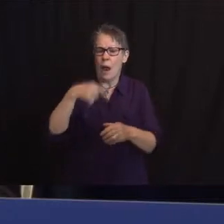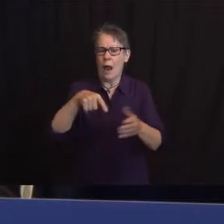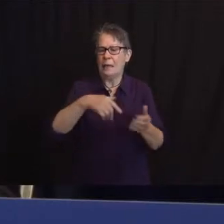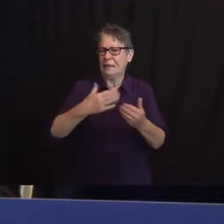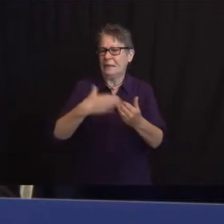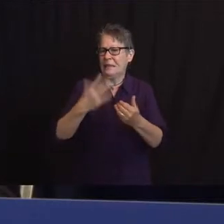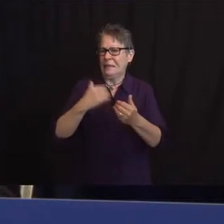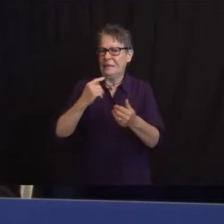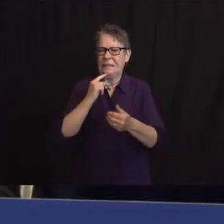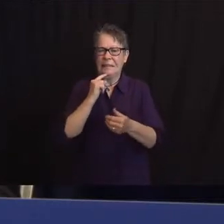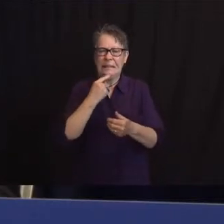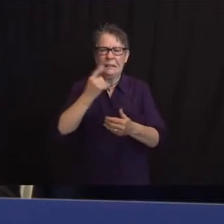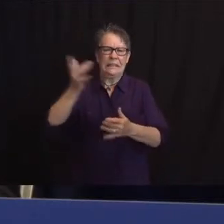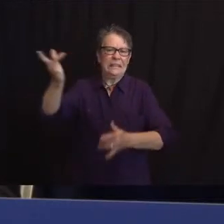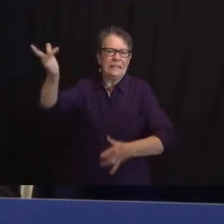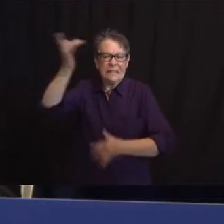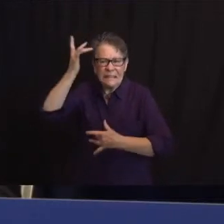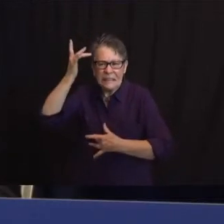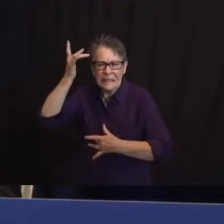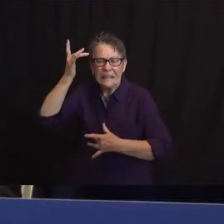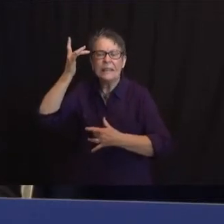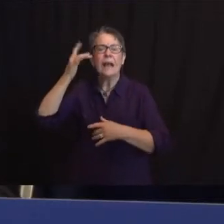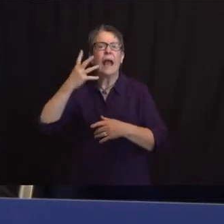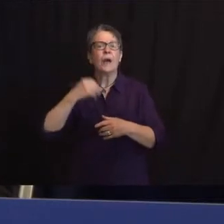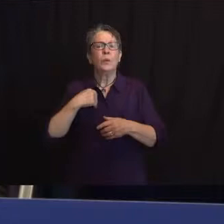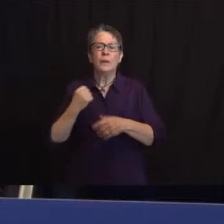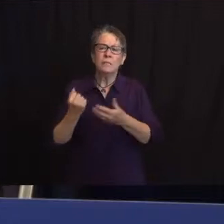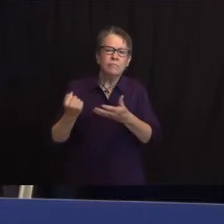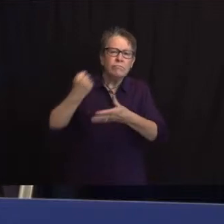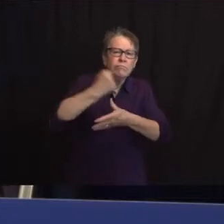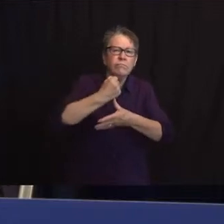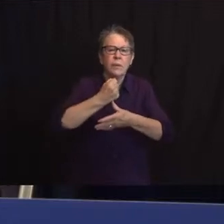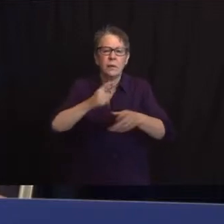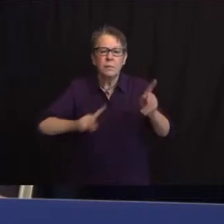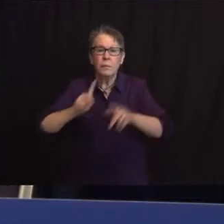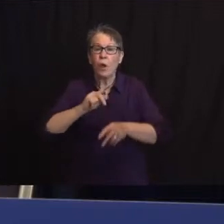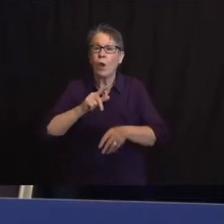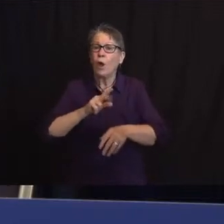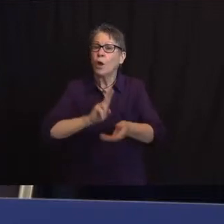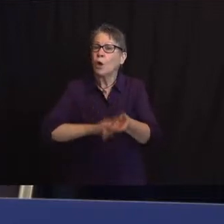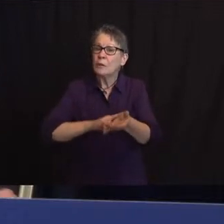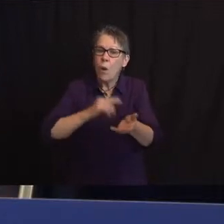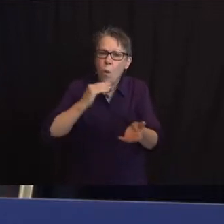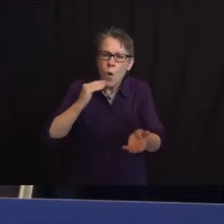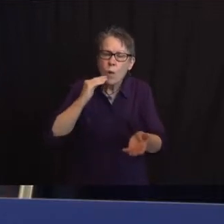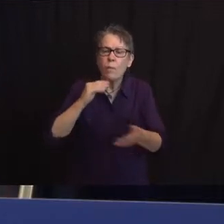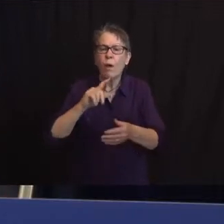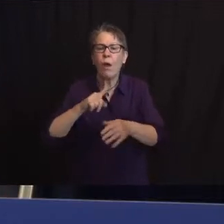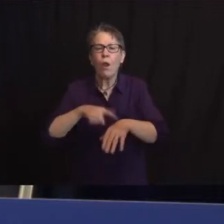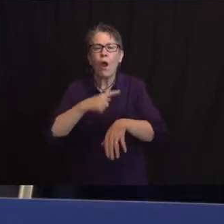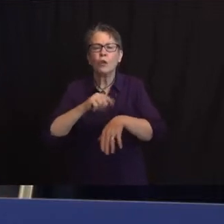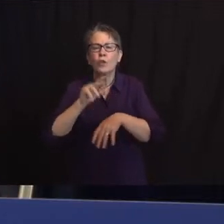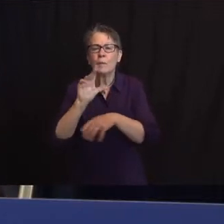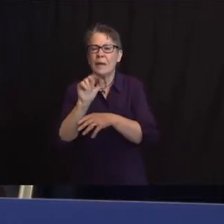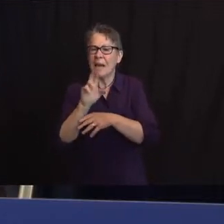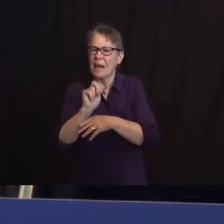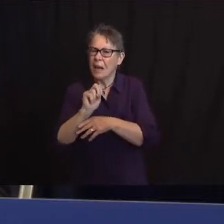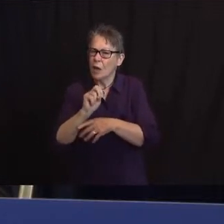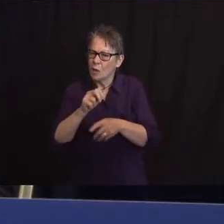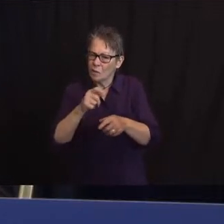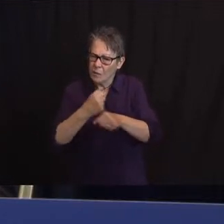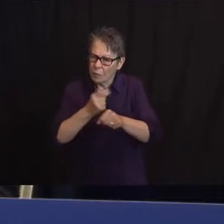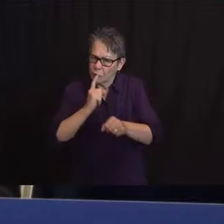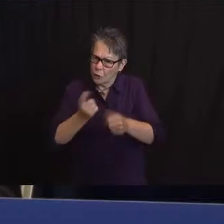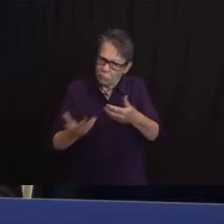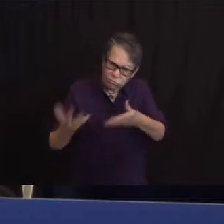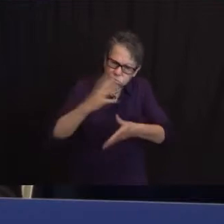residents for the vaccine, also due to the risks that they experienced living in congregate settings. A recent study of